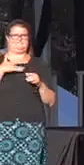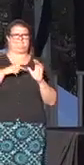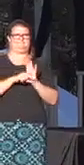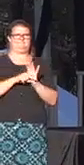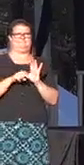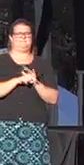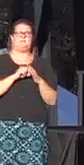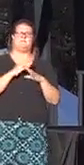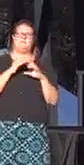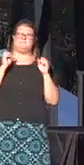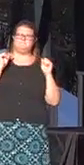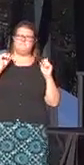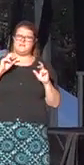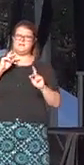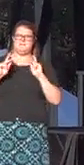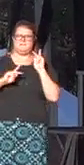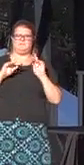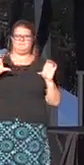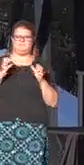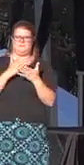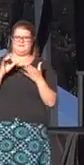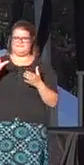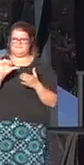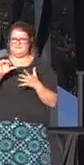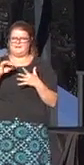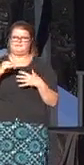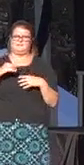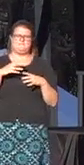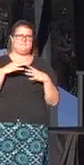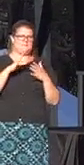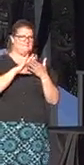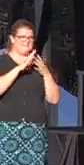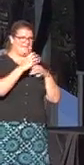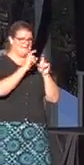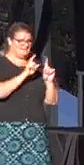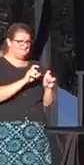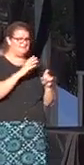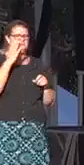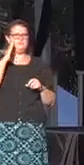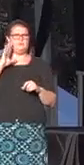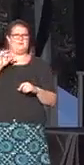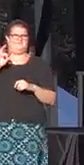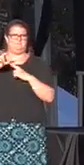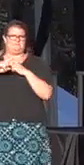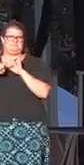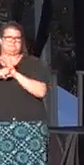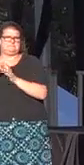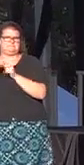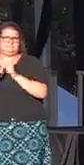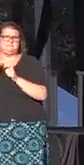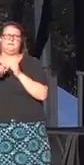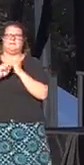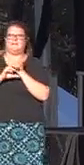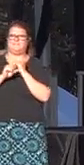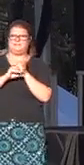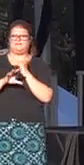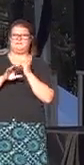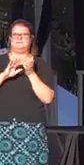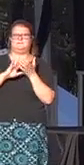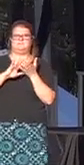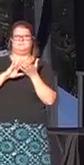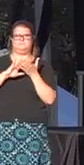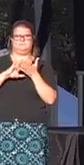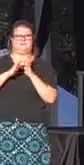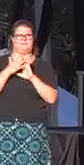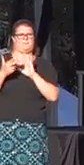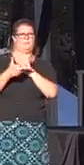prevents so many people from doing things like getting tested to know their status. The campaign has become somewhat of a household